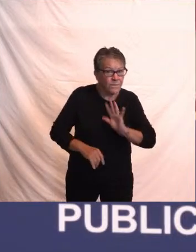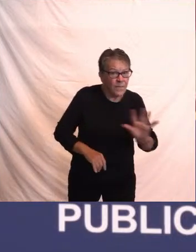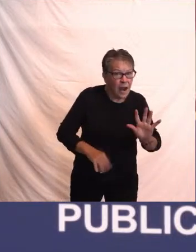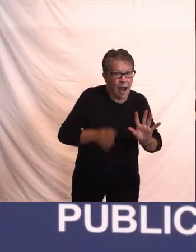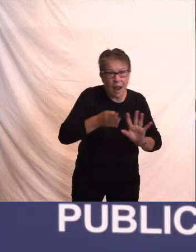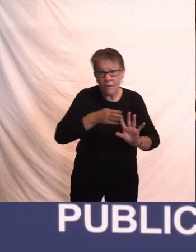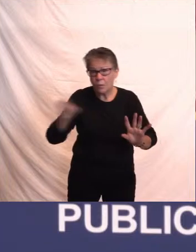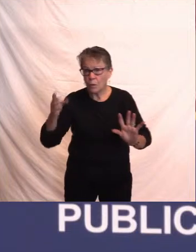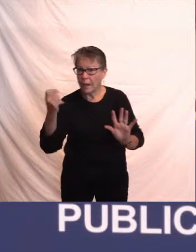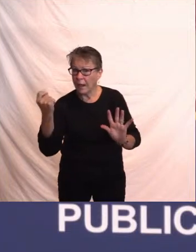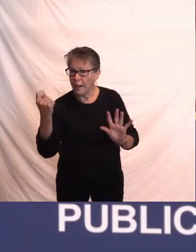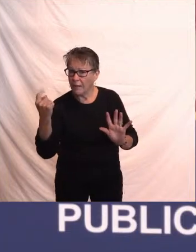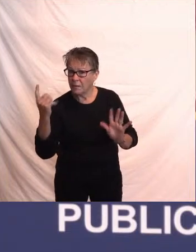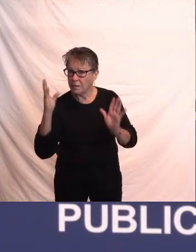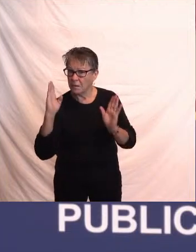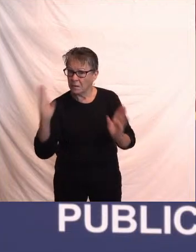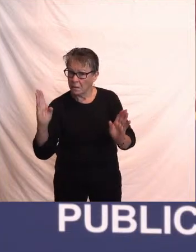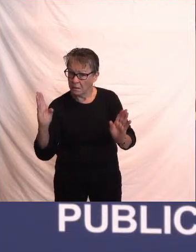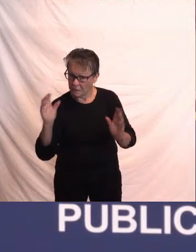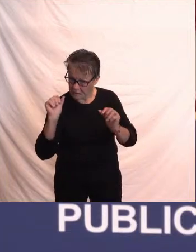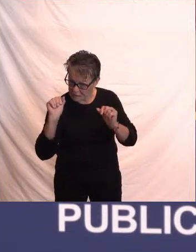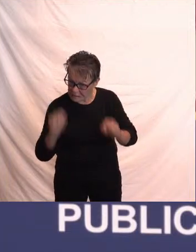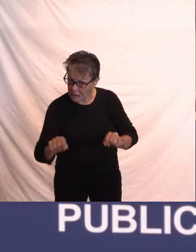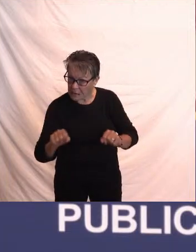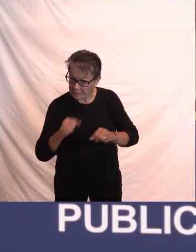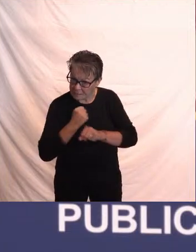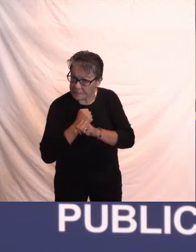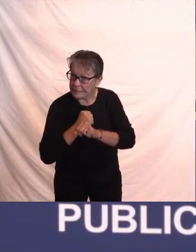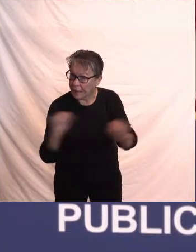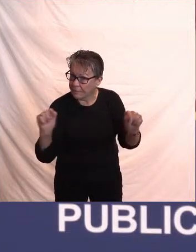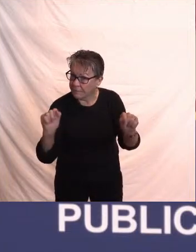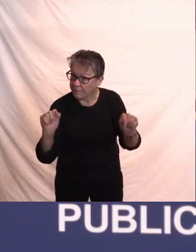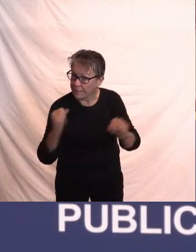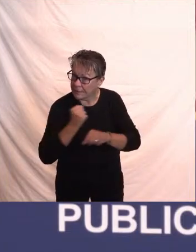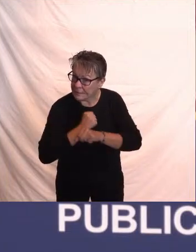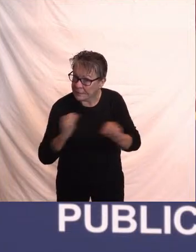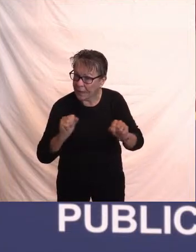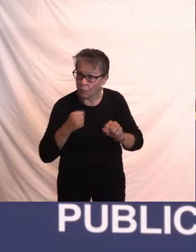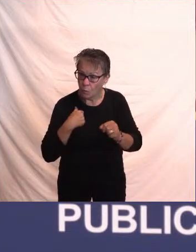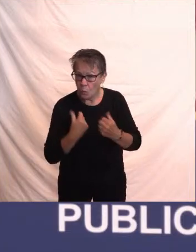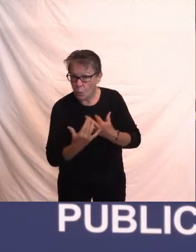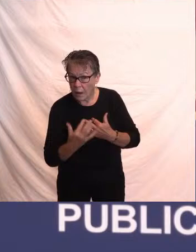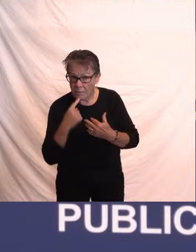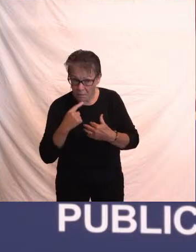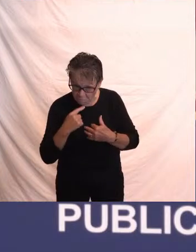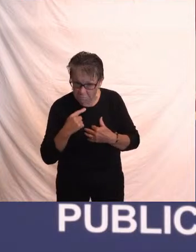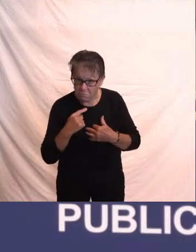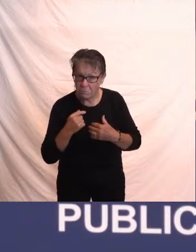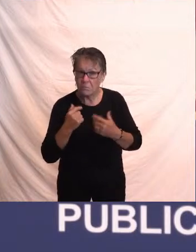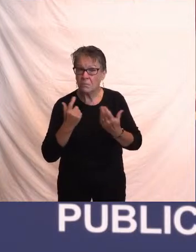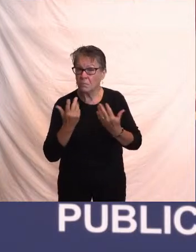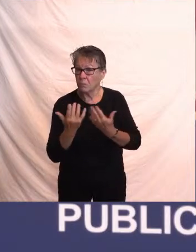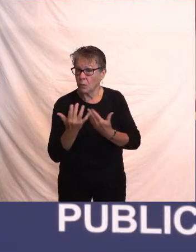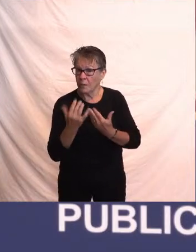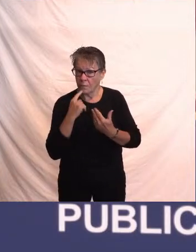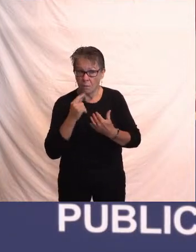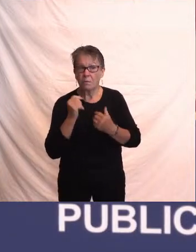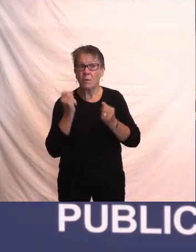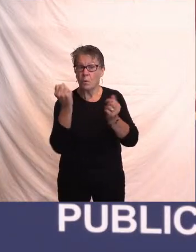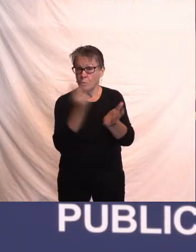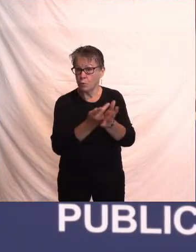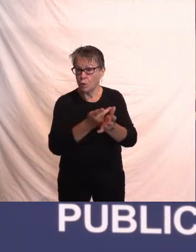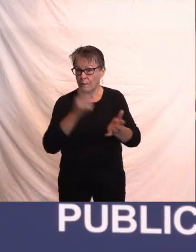and the department is awaiting federal guidance on vaccination for this age group. Since that group cannot